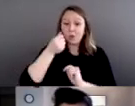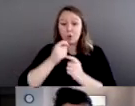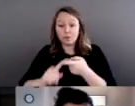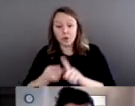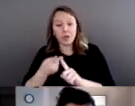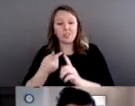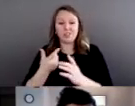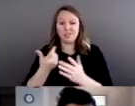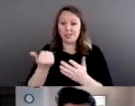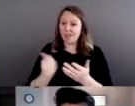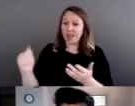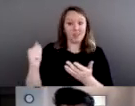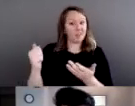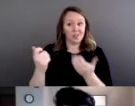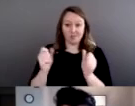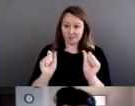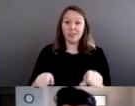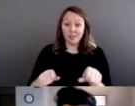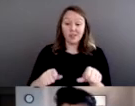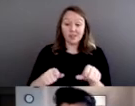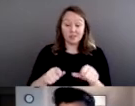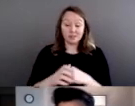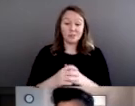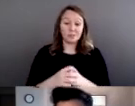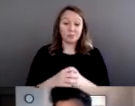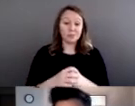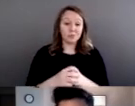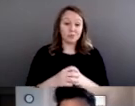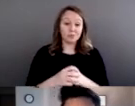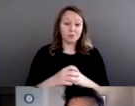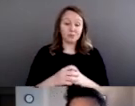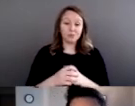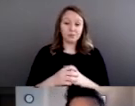Basically, anybody can be the perpetrator.